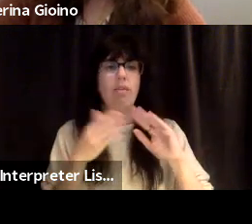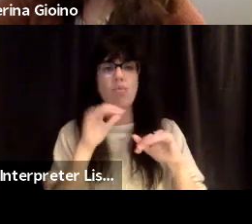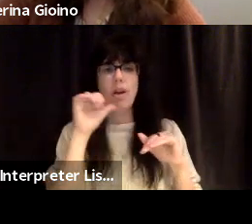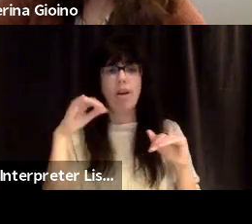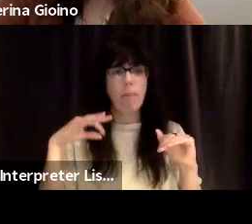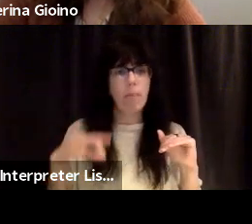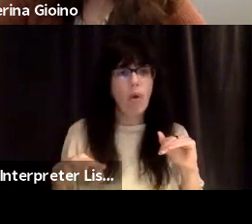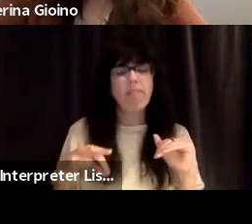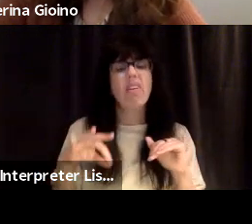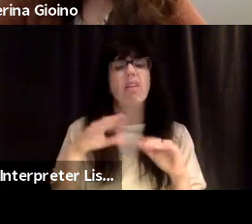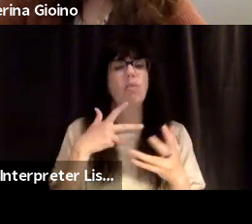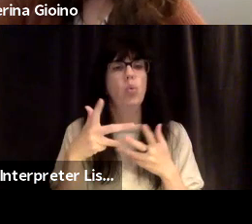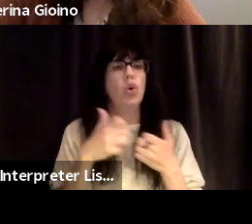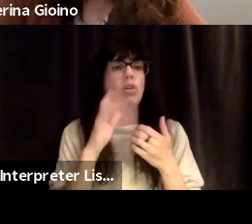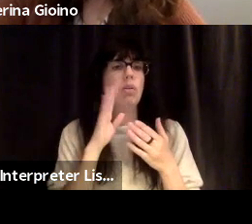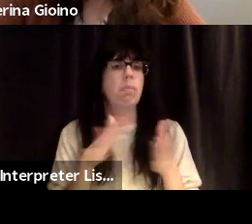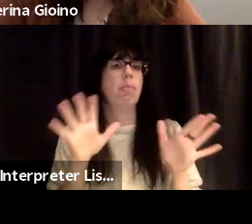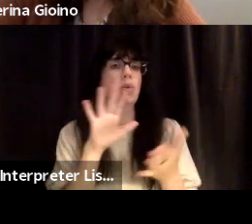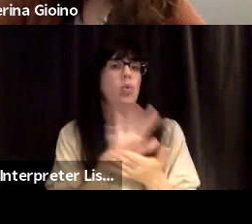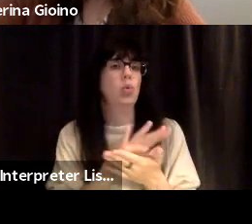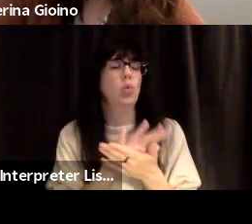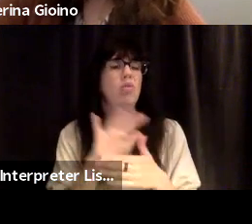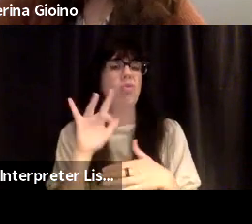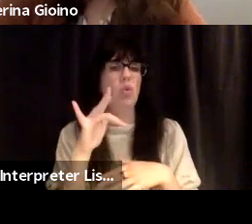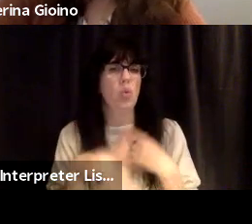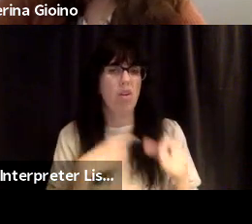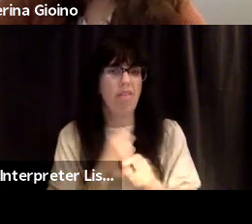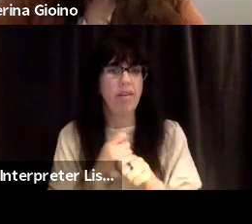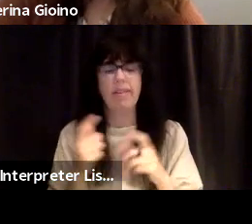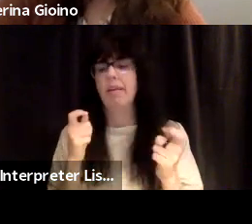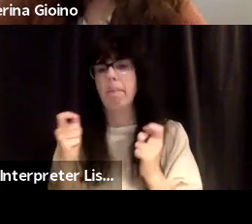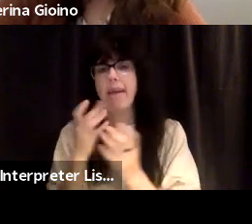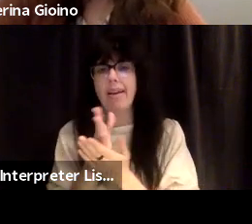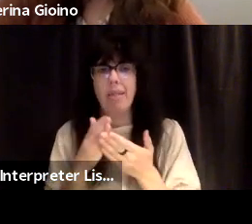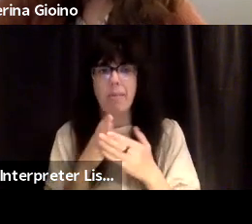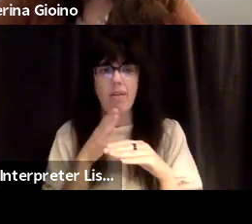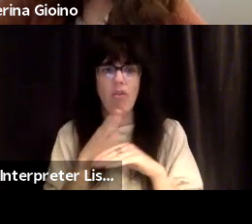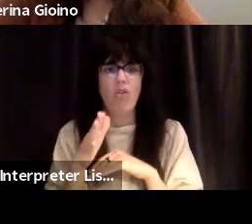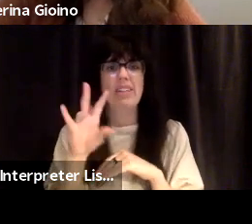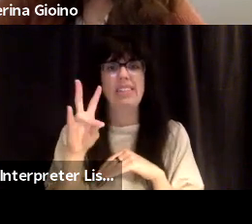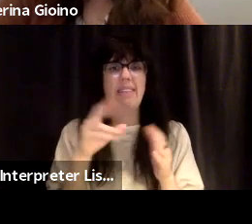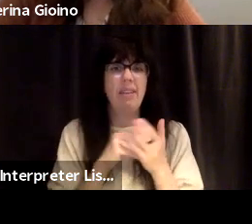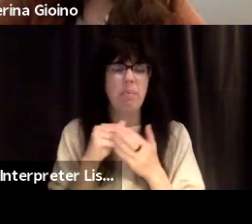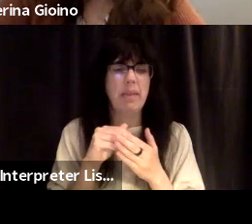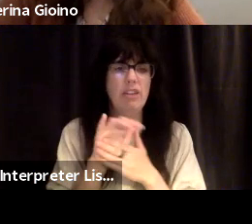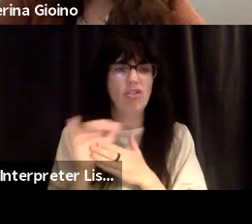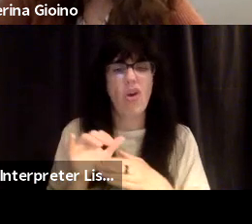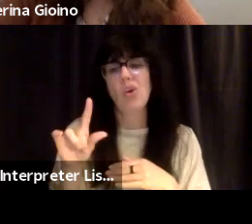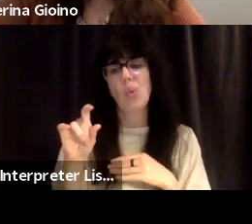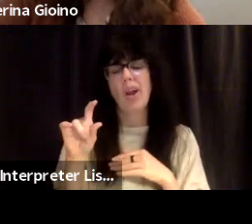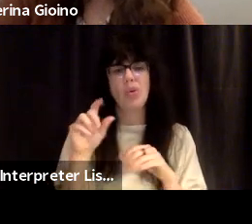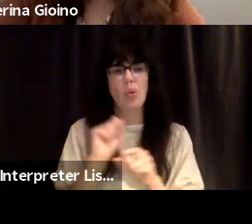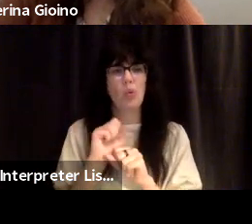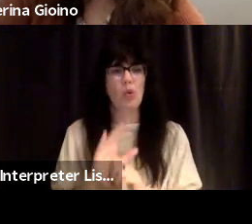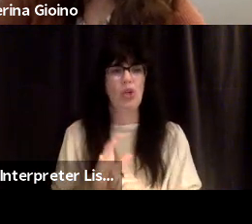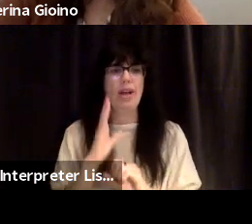worked in public schools. I've been there for 25 years, managed a budget of over $7 million, 100 employees. I know